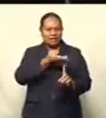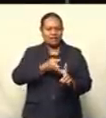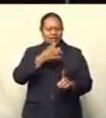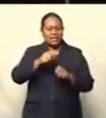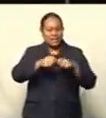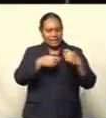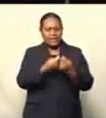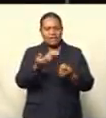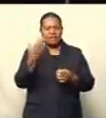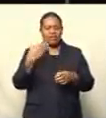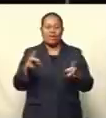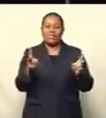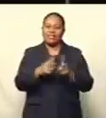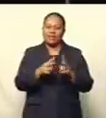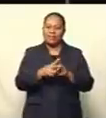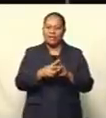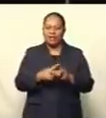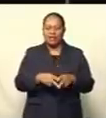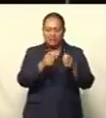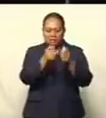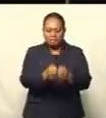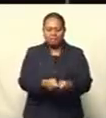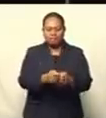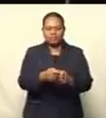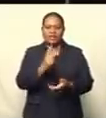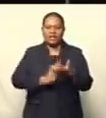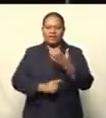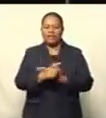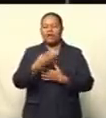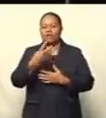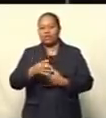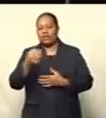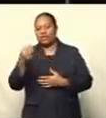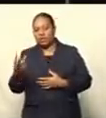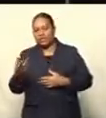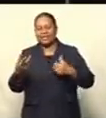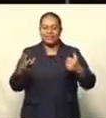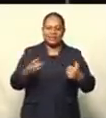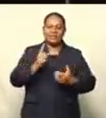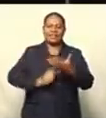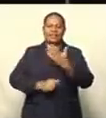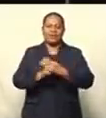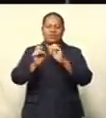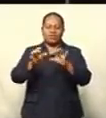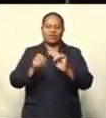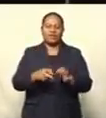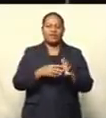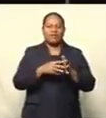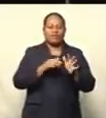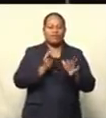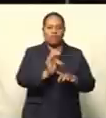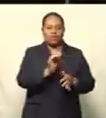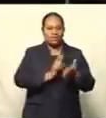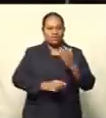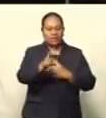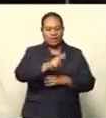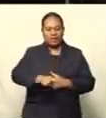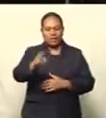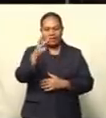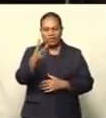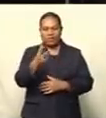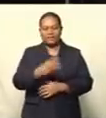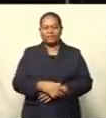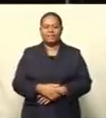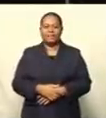Rayasi scored a double last night in a 43-6 thrashing of Australia's Western Force in round 3 of Super Rugby